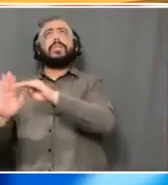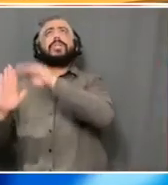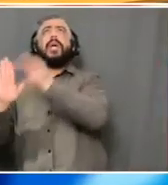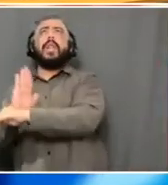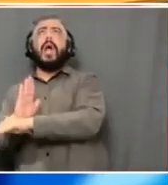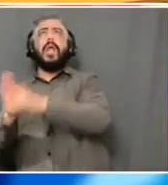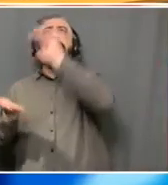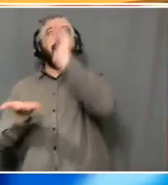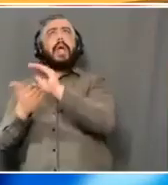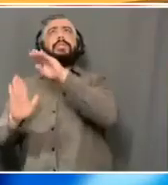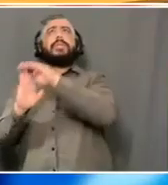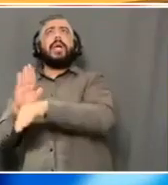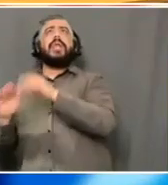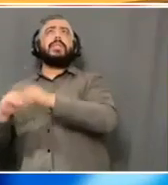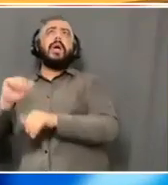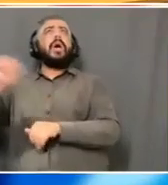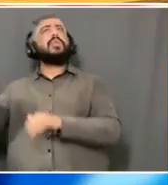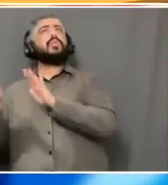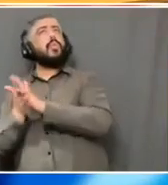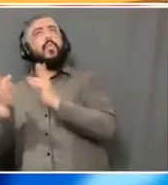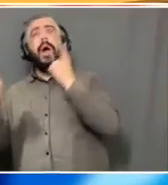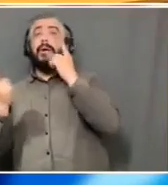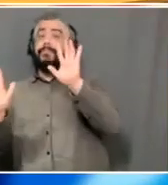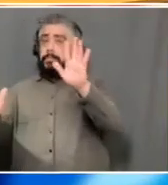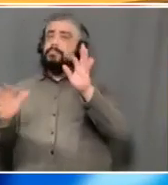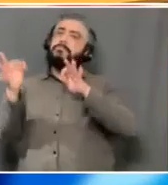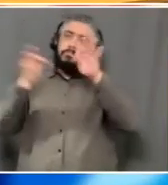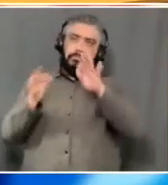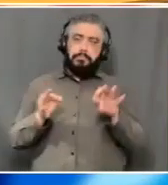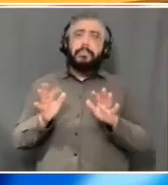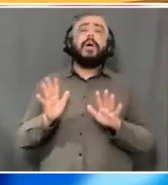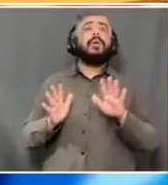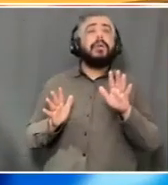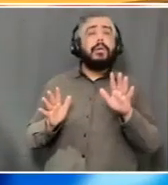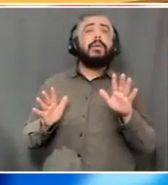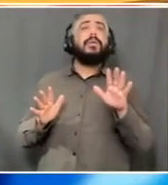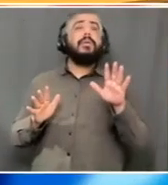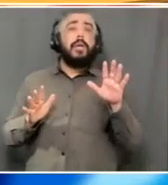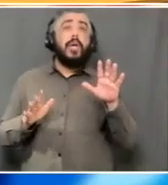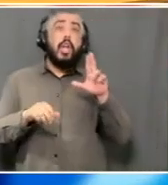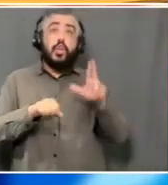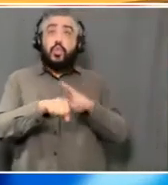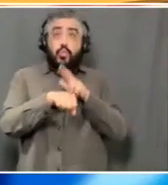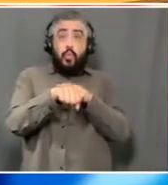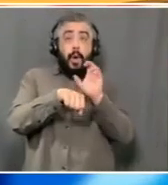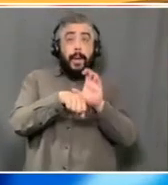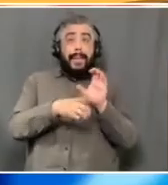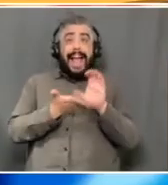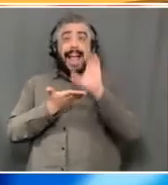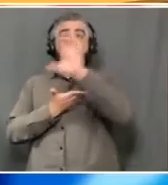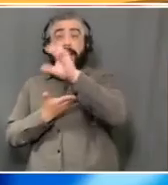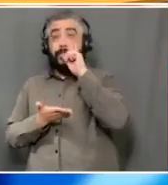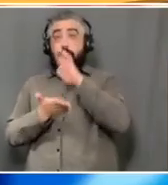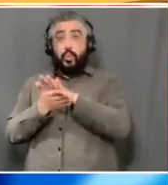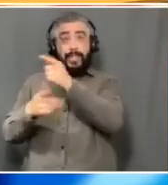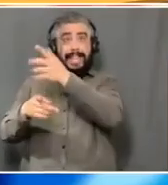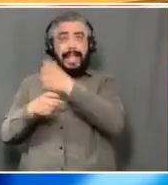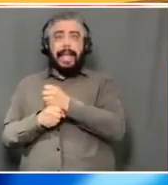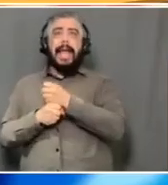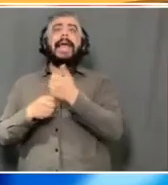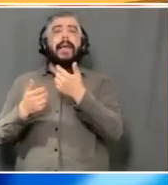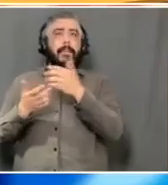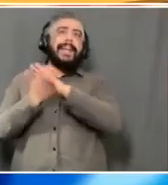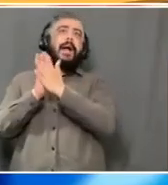decline than our other schools. And the reason is, even the norm allocations that schools receive, they get more expensive every year.